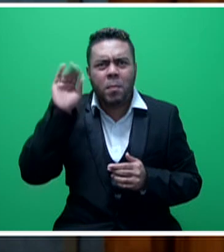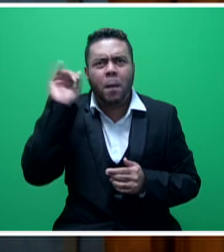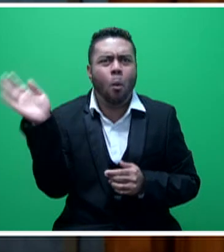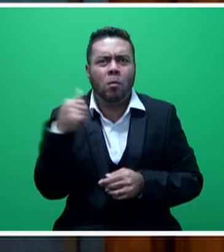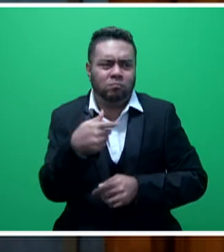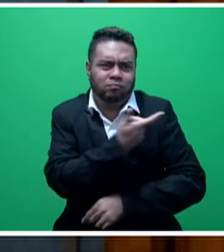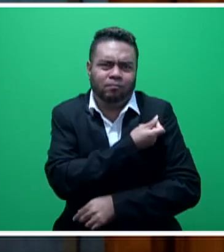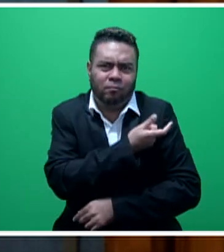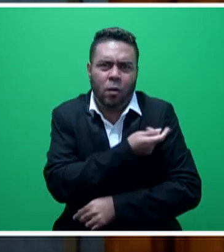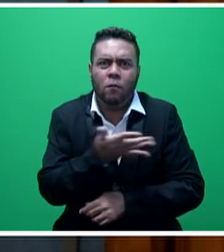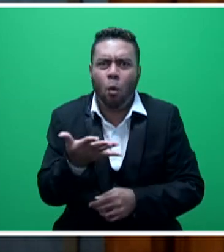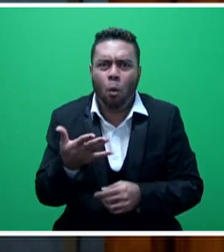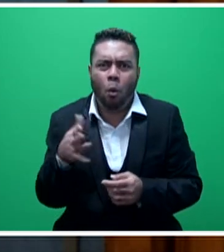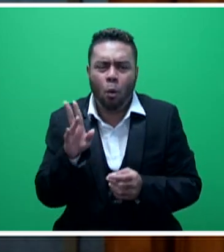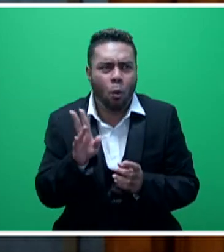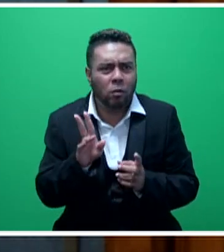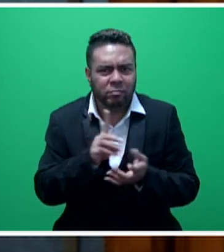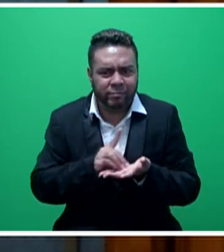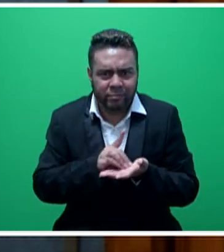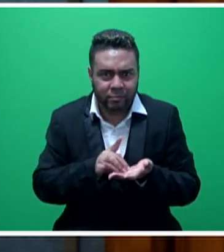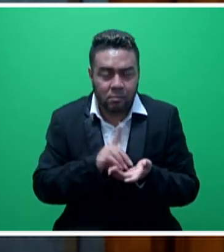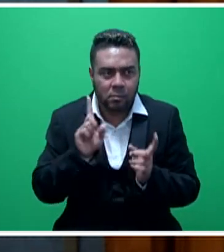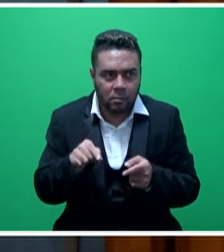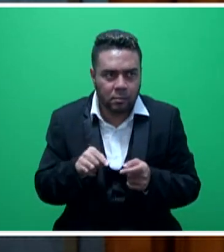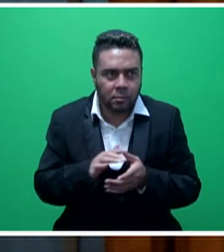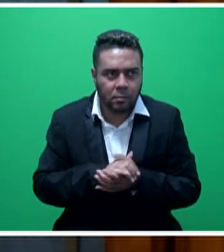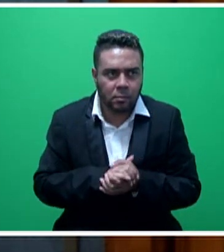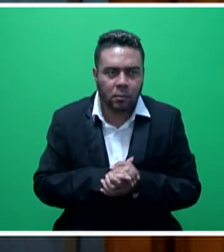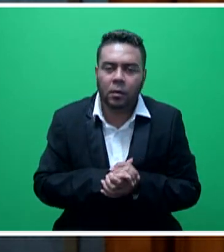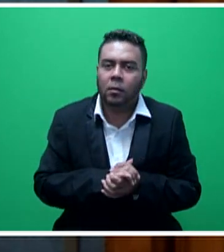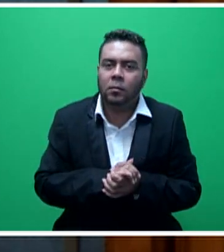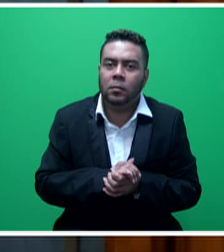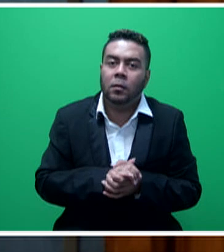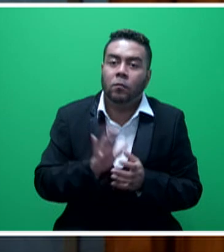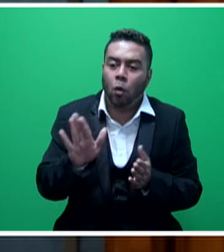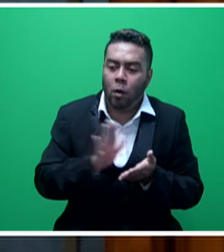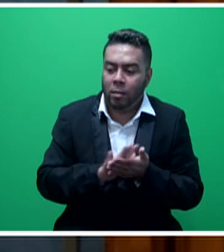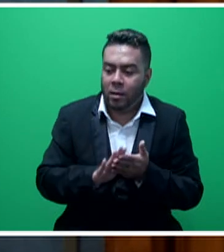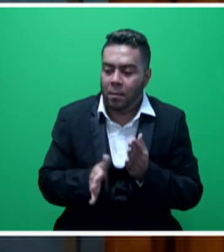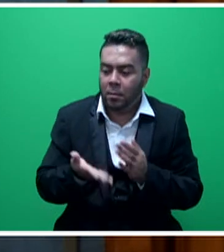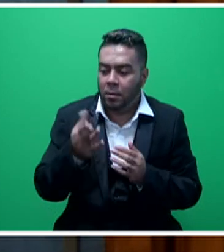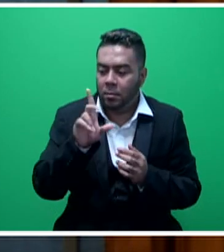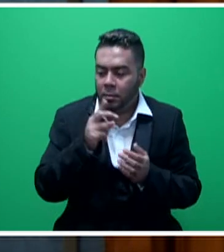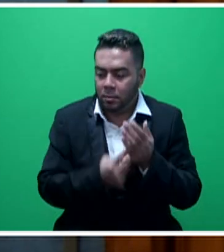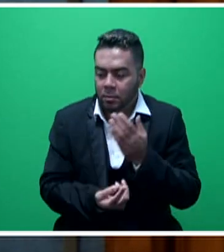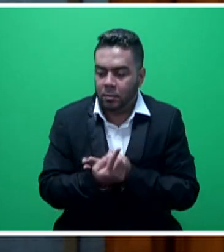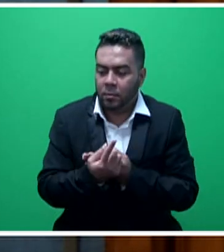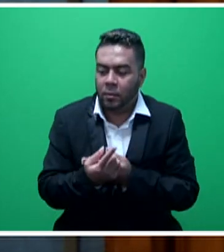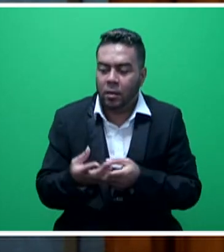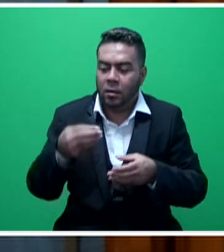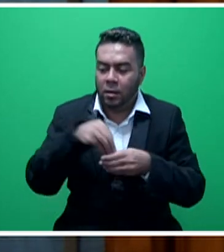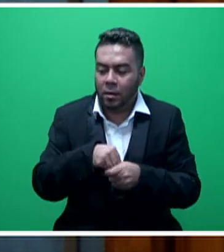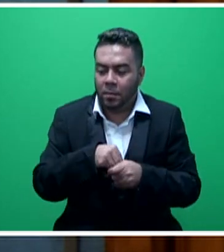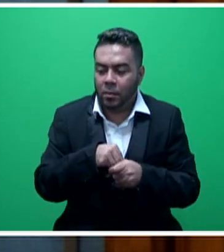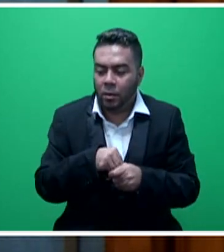disease. Implementation of the National Fight the Bite Cleanup campaign that was conducted nationwide in collaboration with